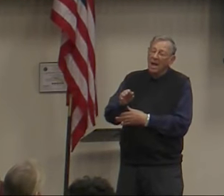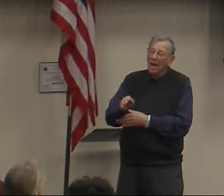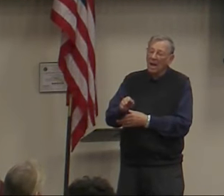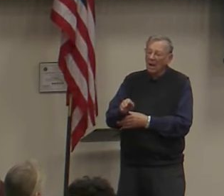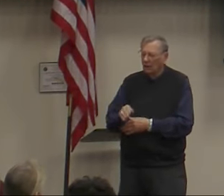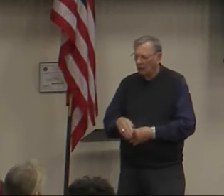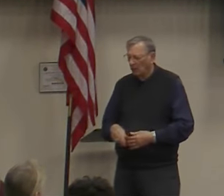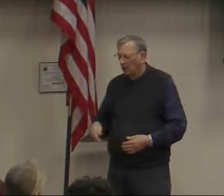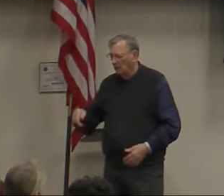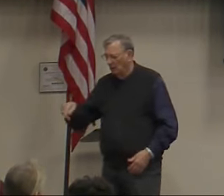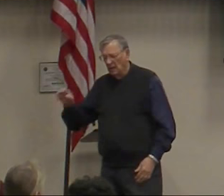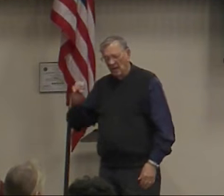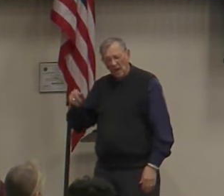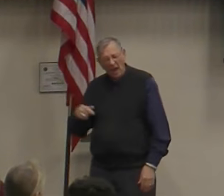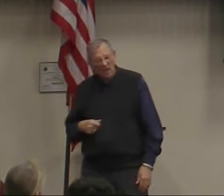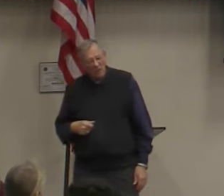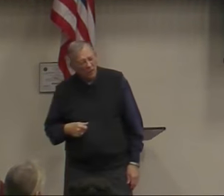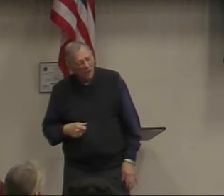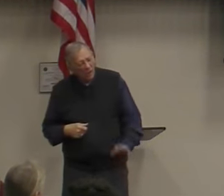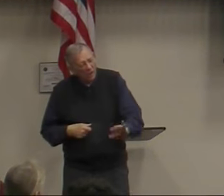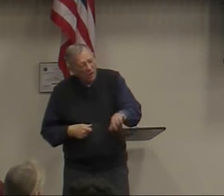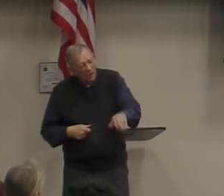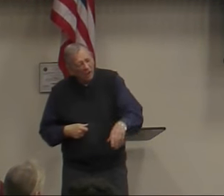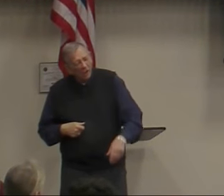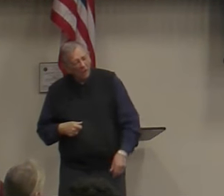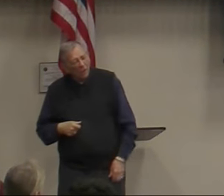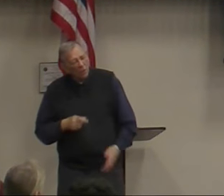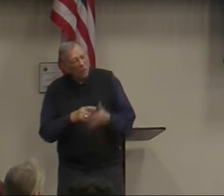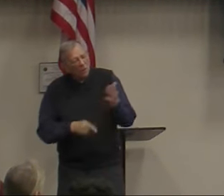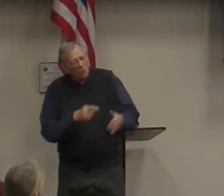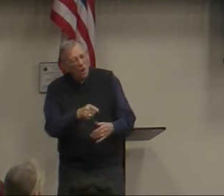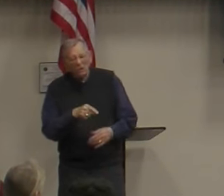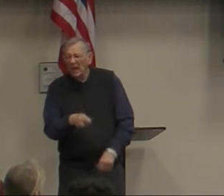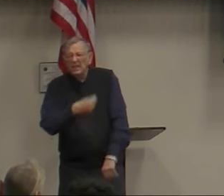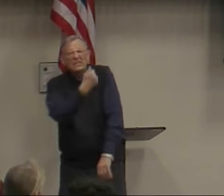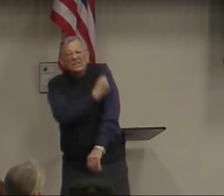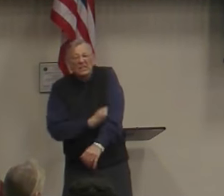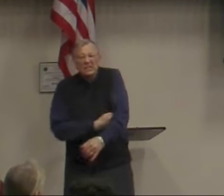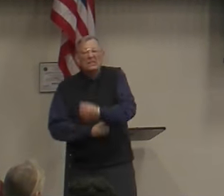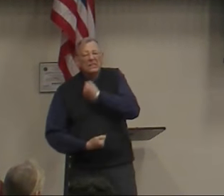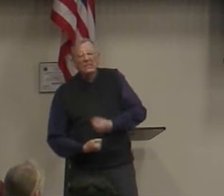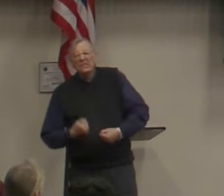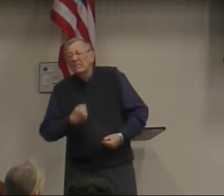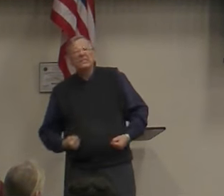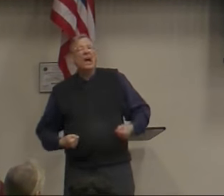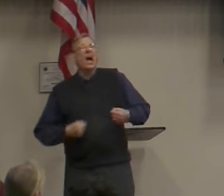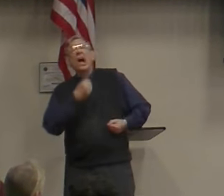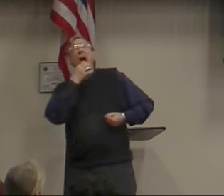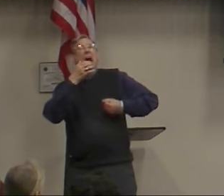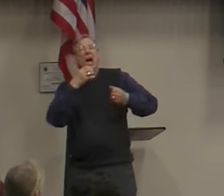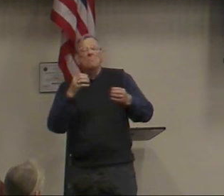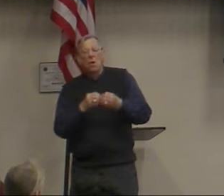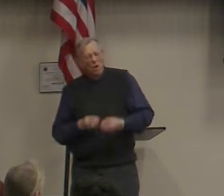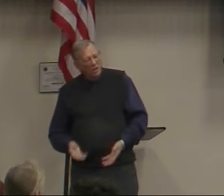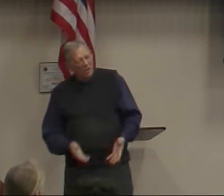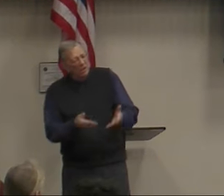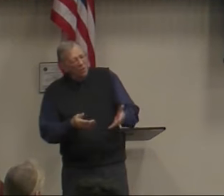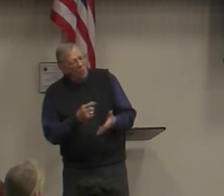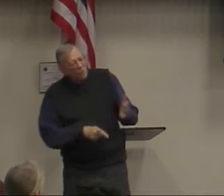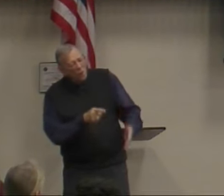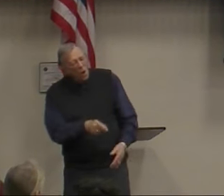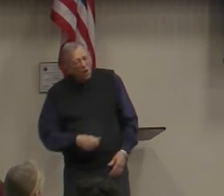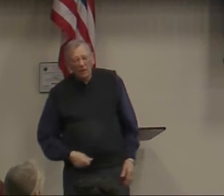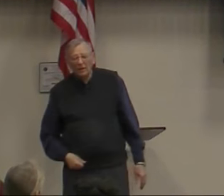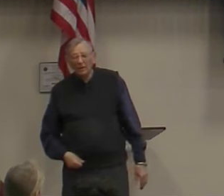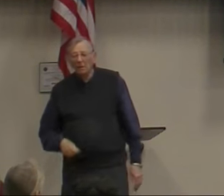getting them great encouragement to try harder. And they begin to cut themselves and scream out and cry even louder. But